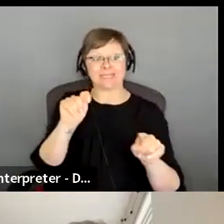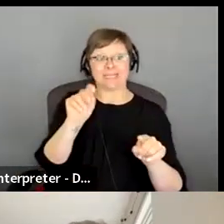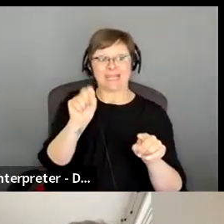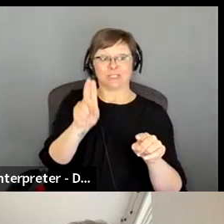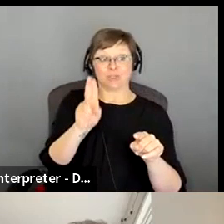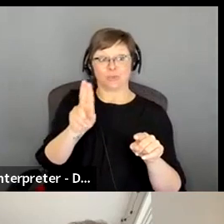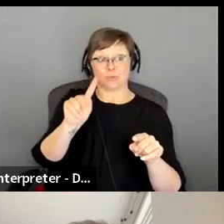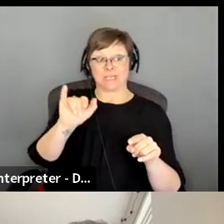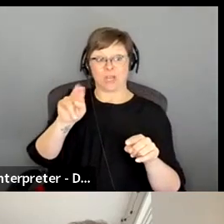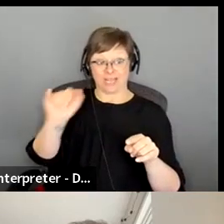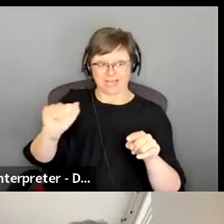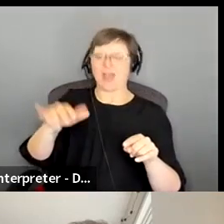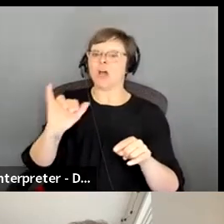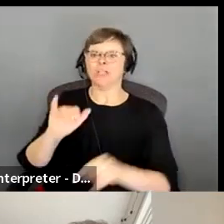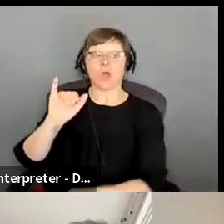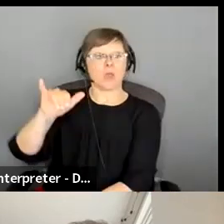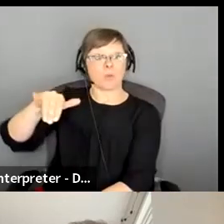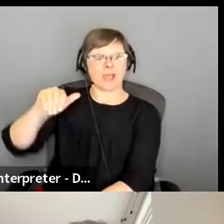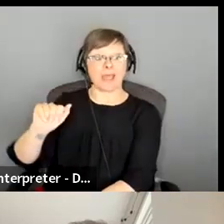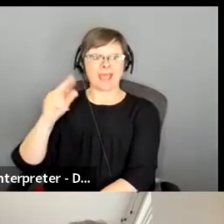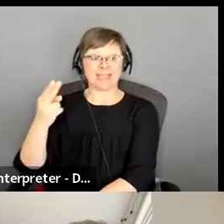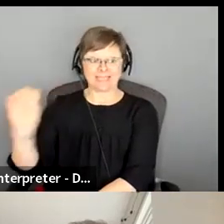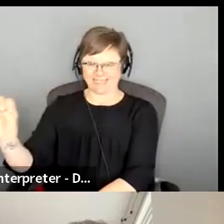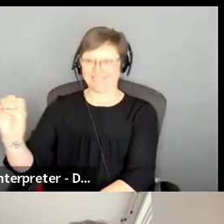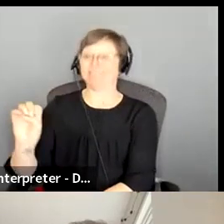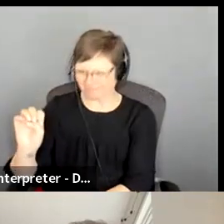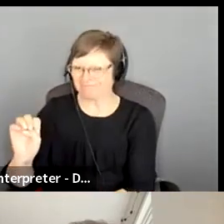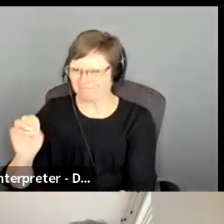up. Thank you. Great. Yes. Oh, you gave me that note as well. Yes.